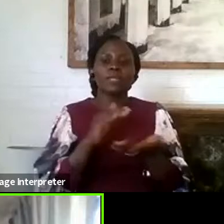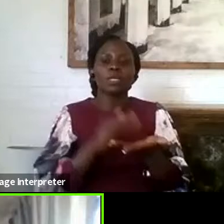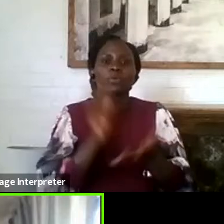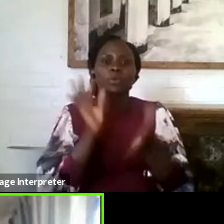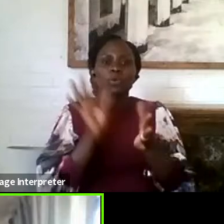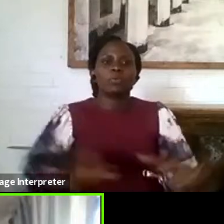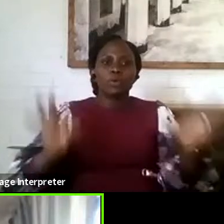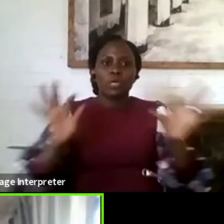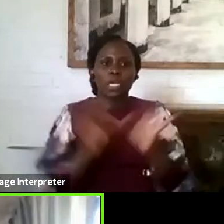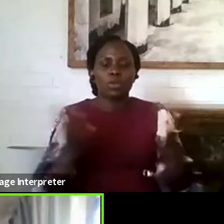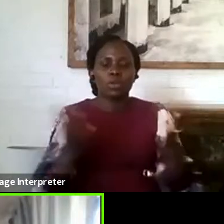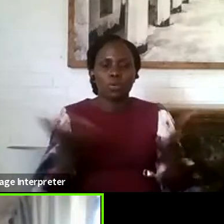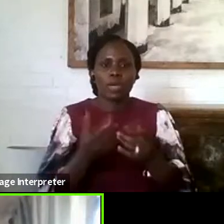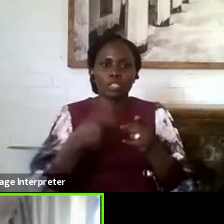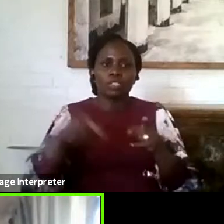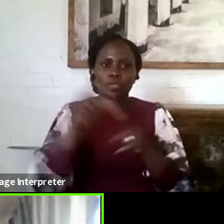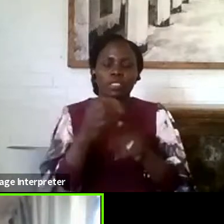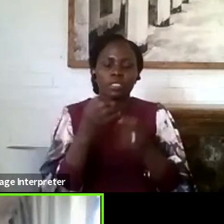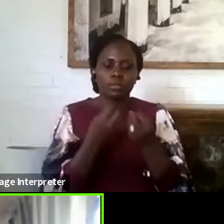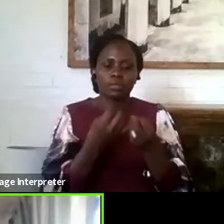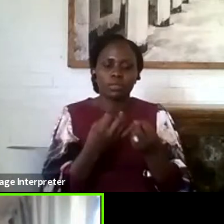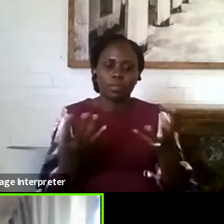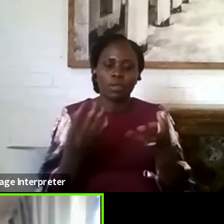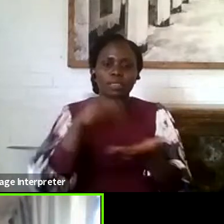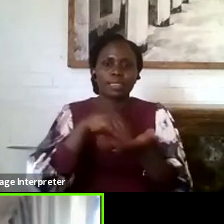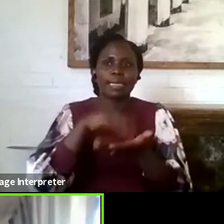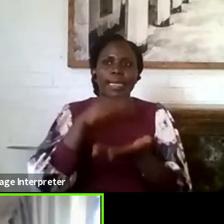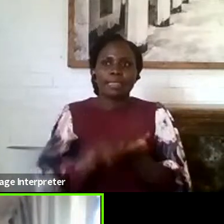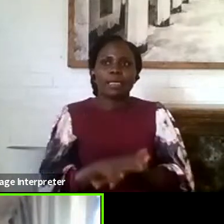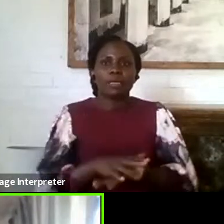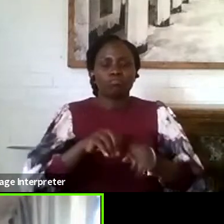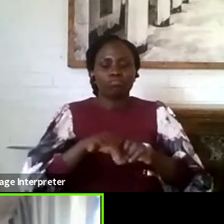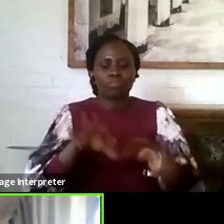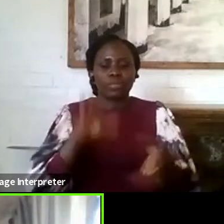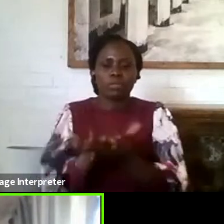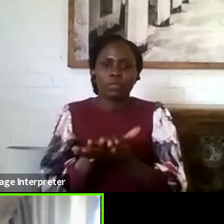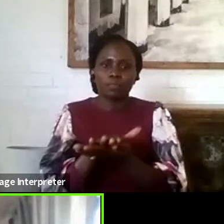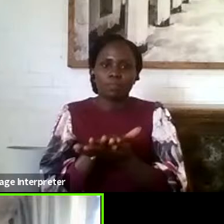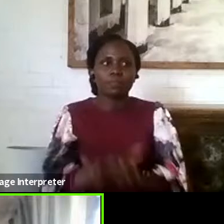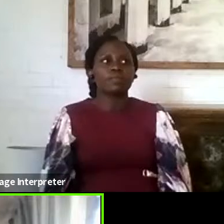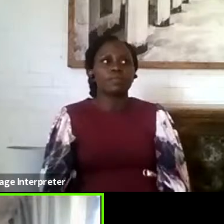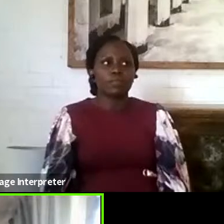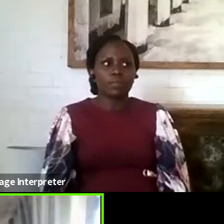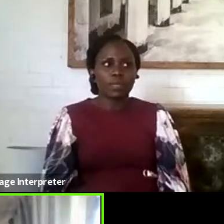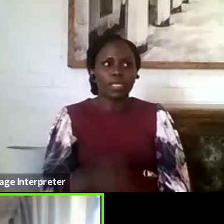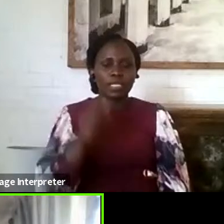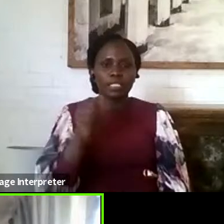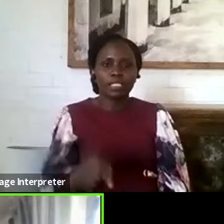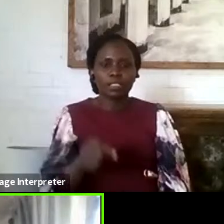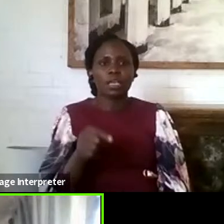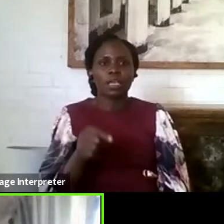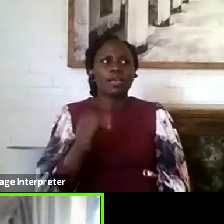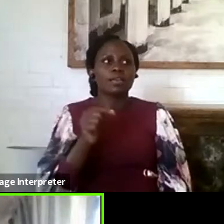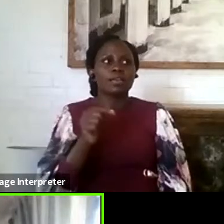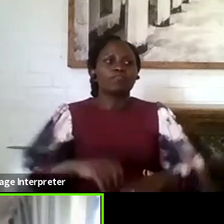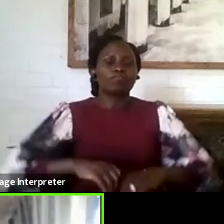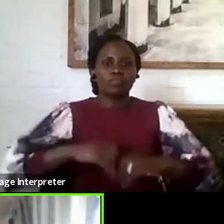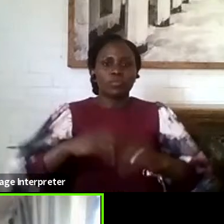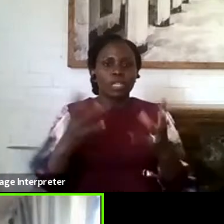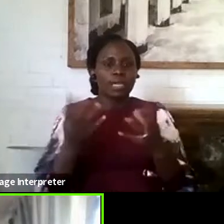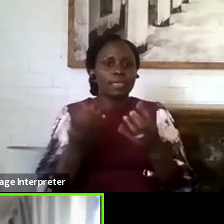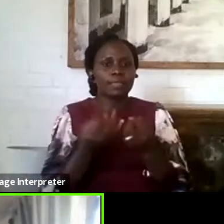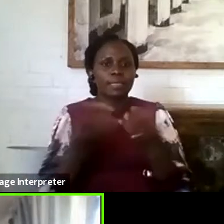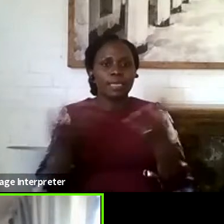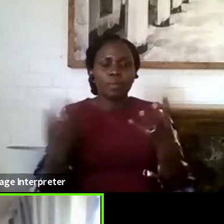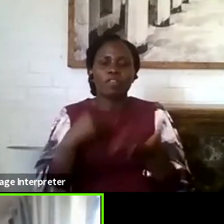in the amount of data that is created and stored. And this brings to mind the massive amounts of data that is usually used when